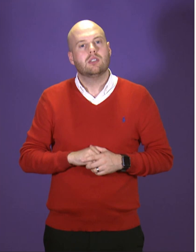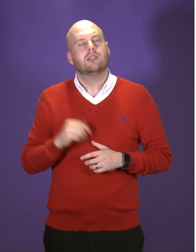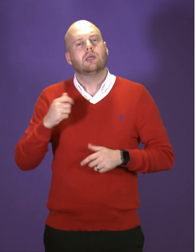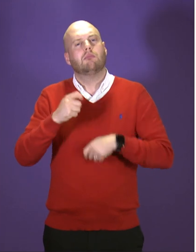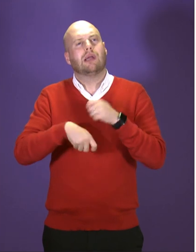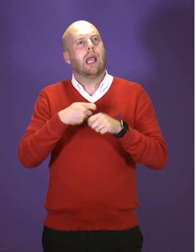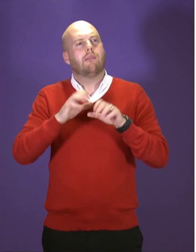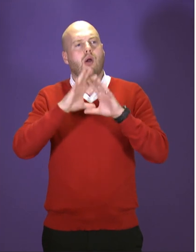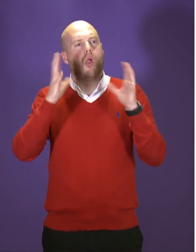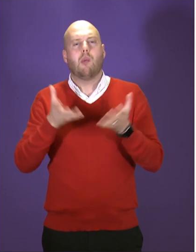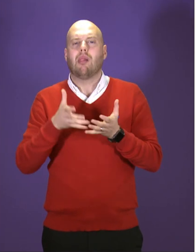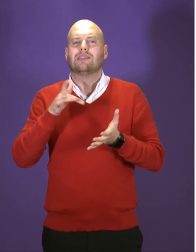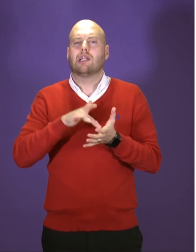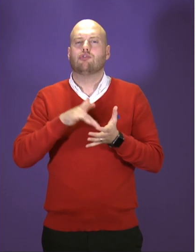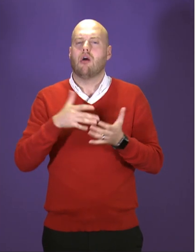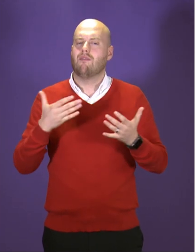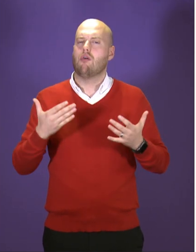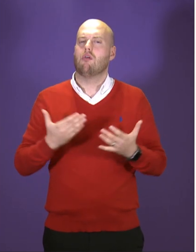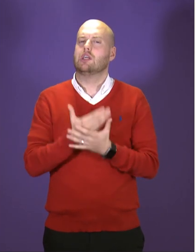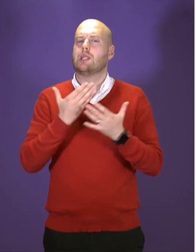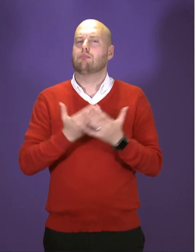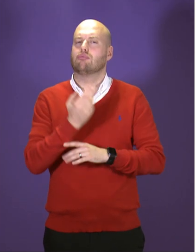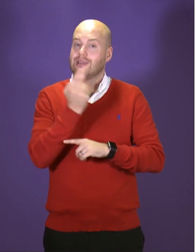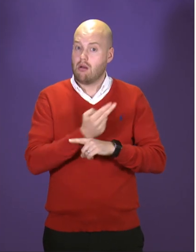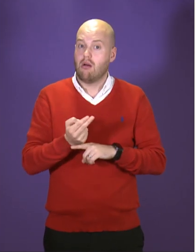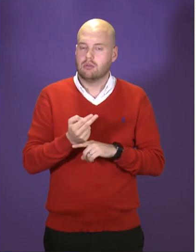way that it had never been before, and it made